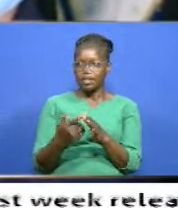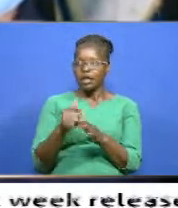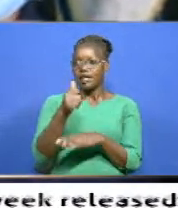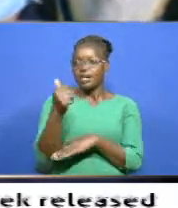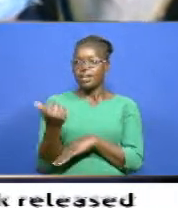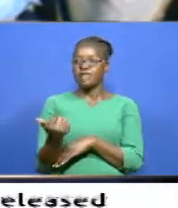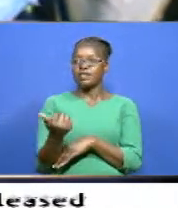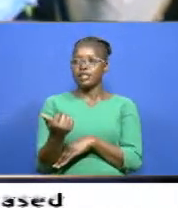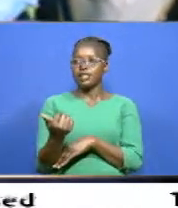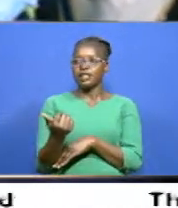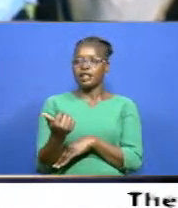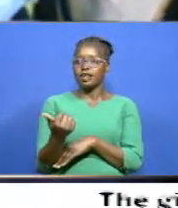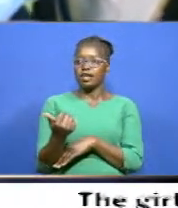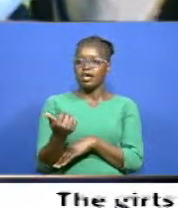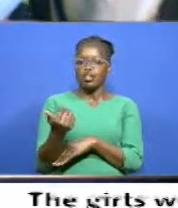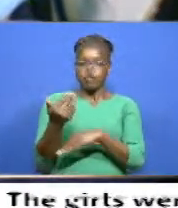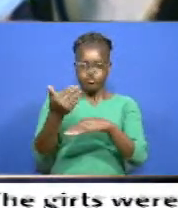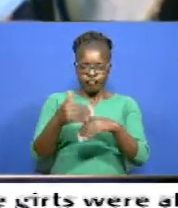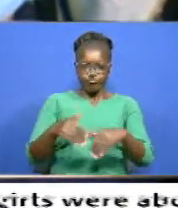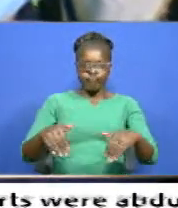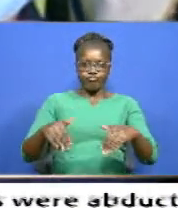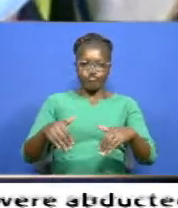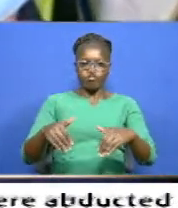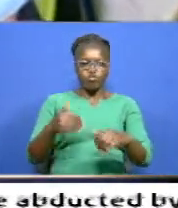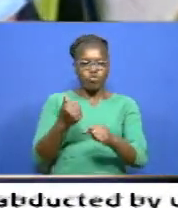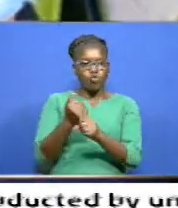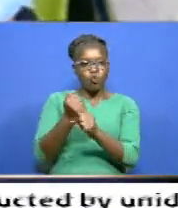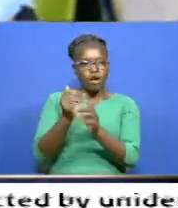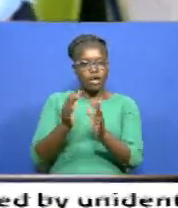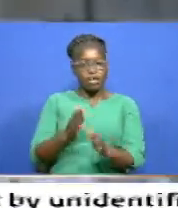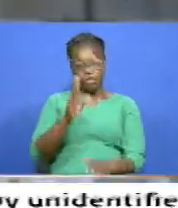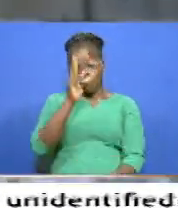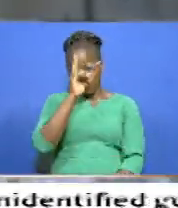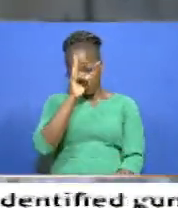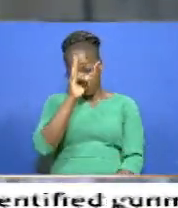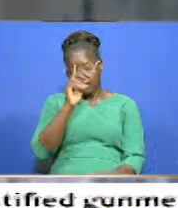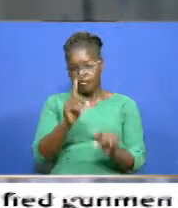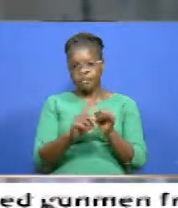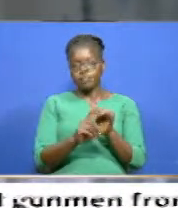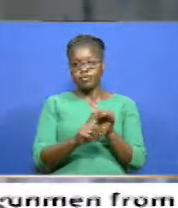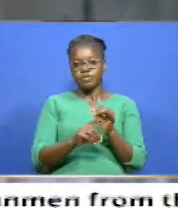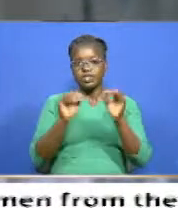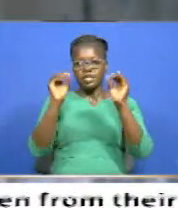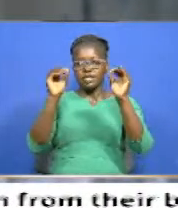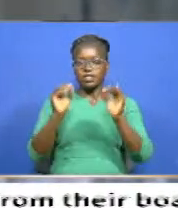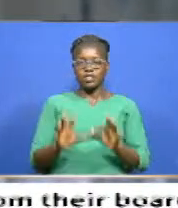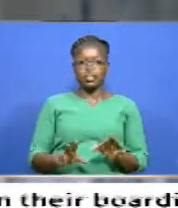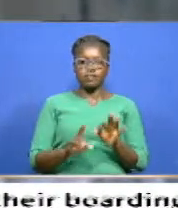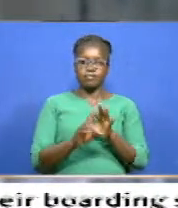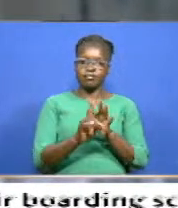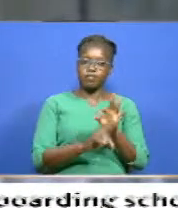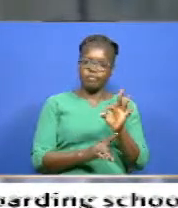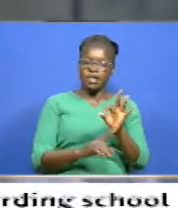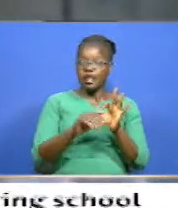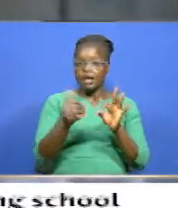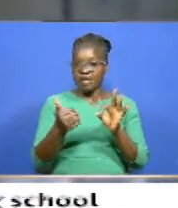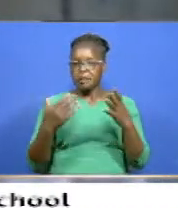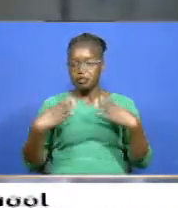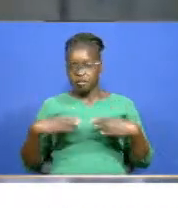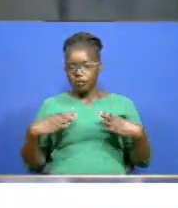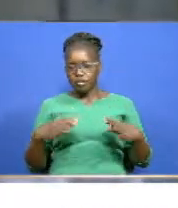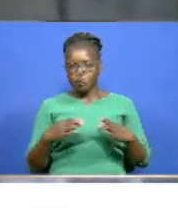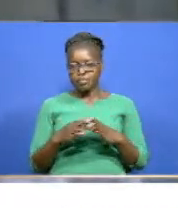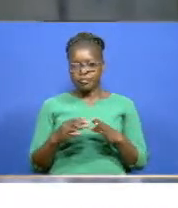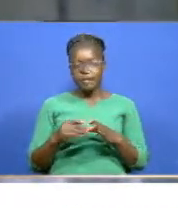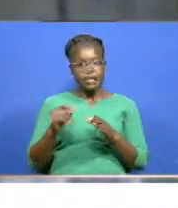other frontline workers. We have got the police, we have got the teachers and other people.